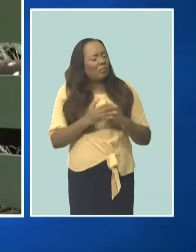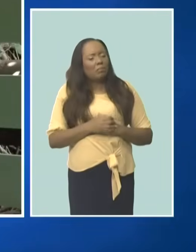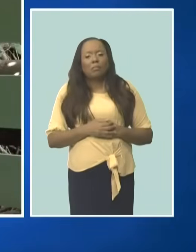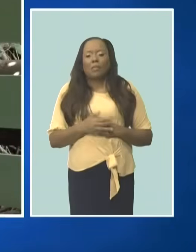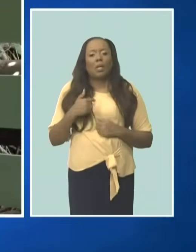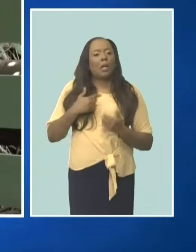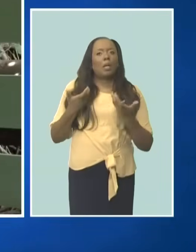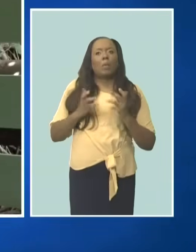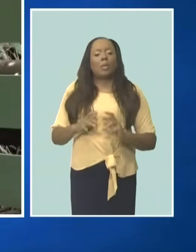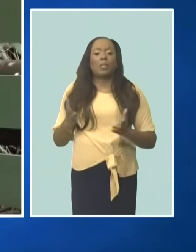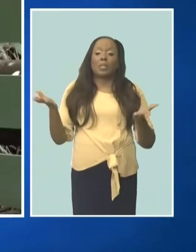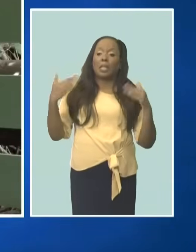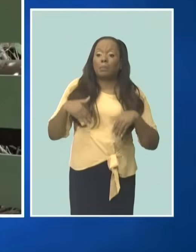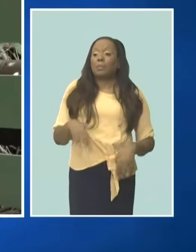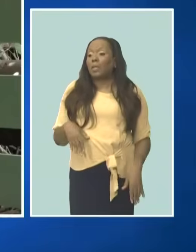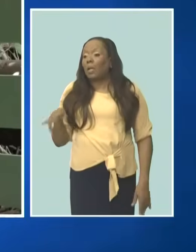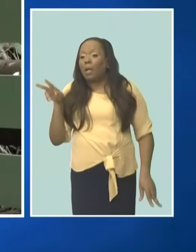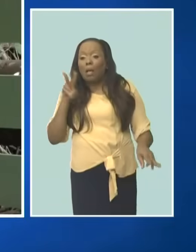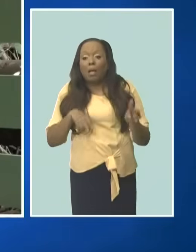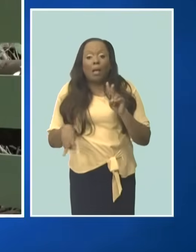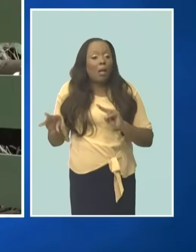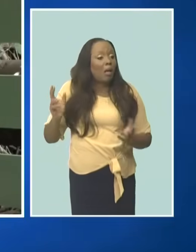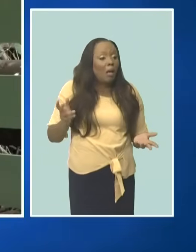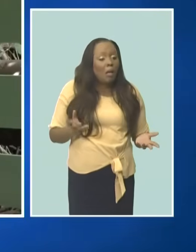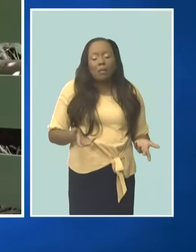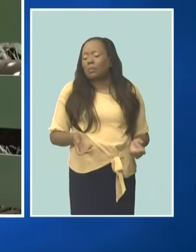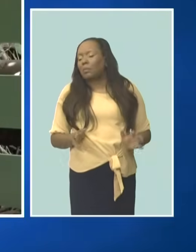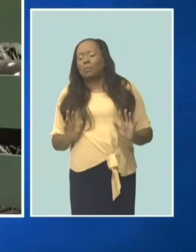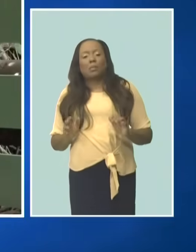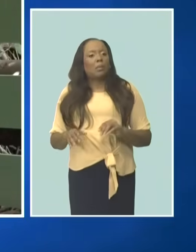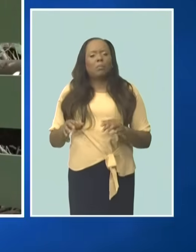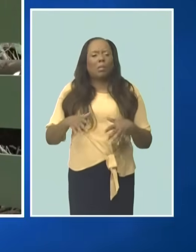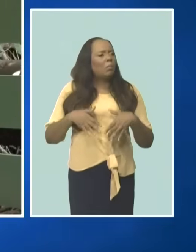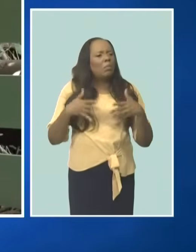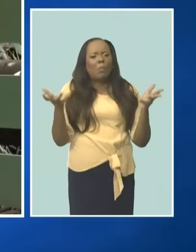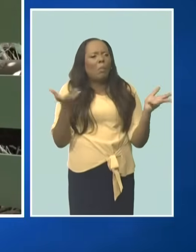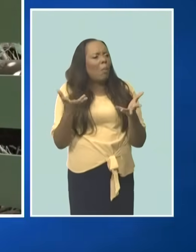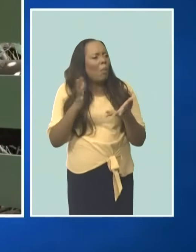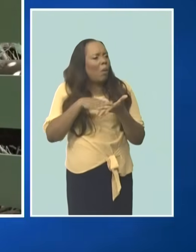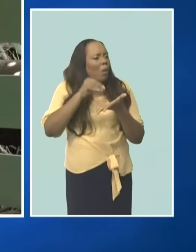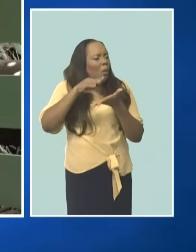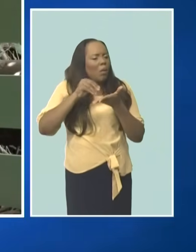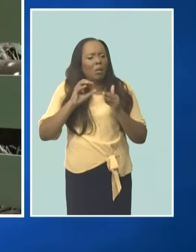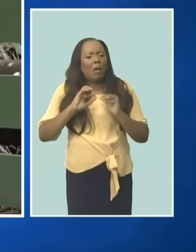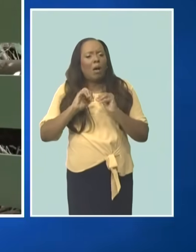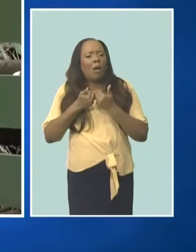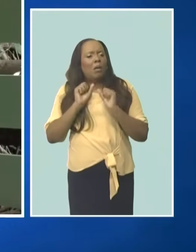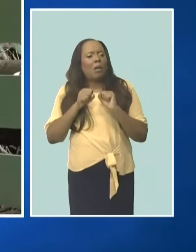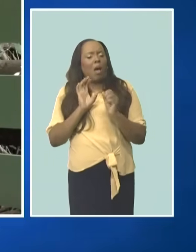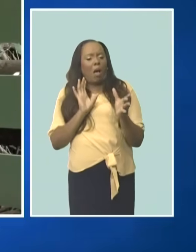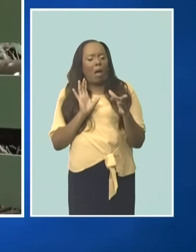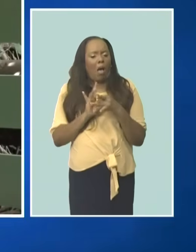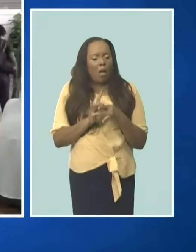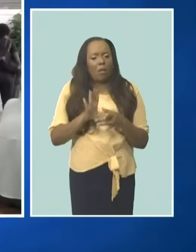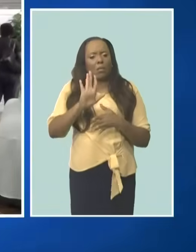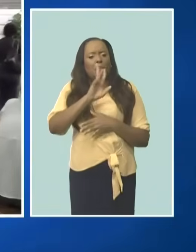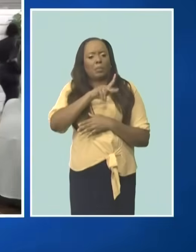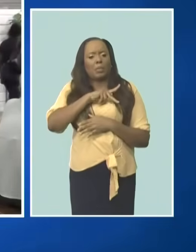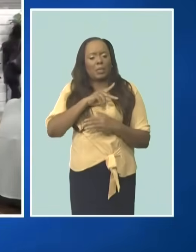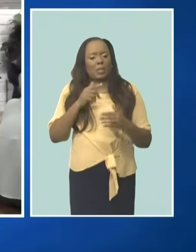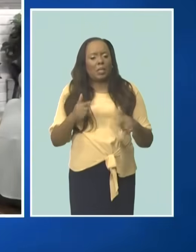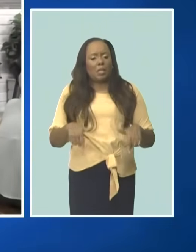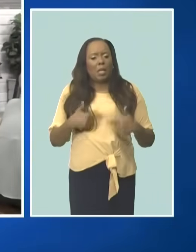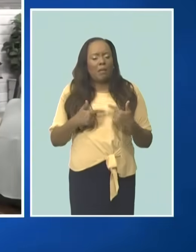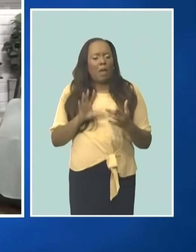come into a space and gain information, but what did you learn that you can actually apply to your personal and professional life?